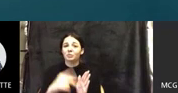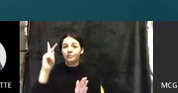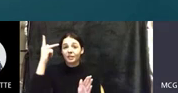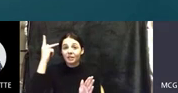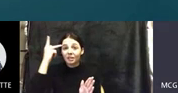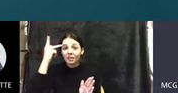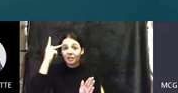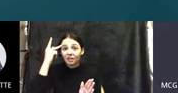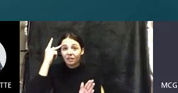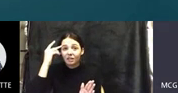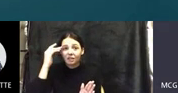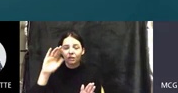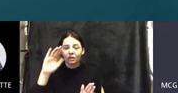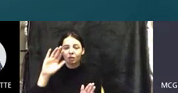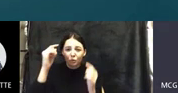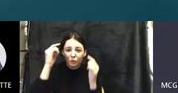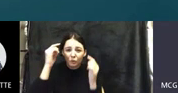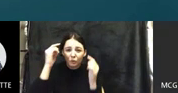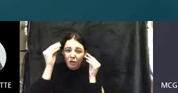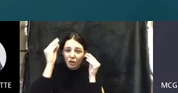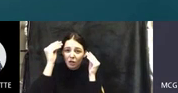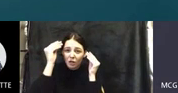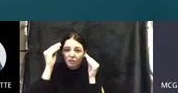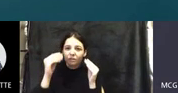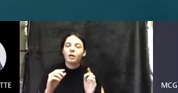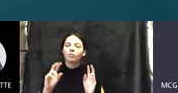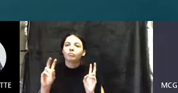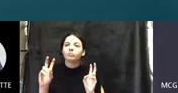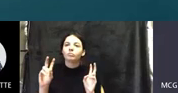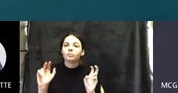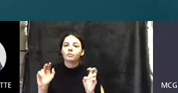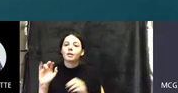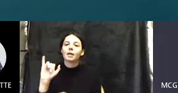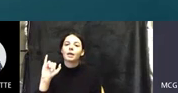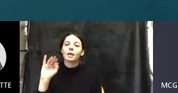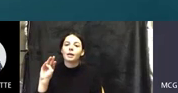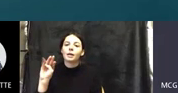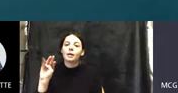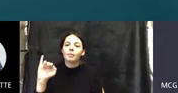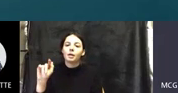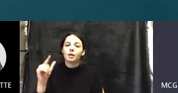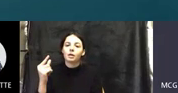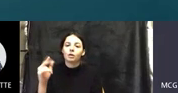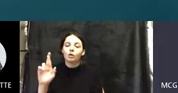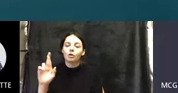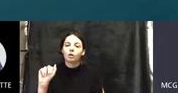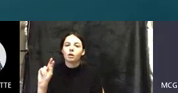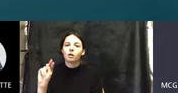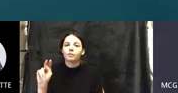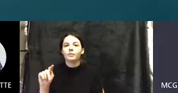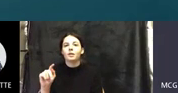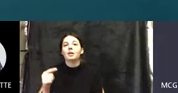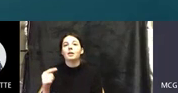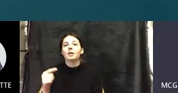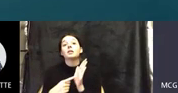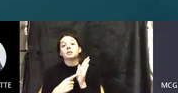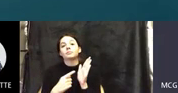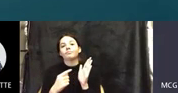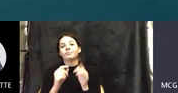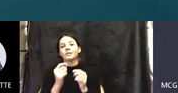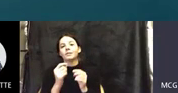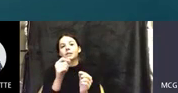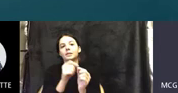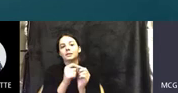immigrant. Anyone have any other examples? That's exactly the example from Jeanette, illegal